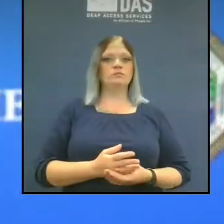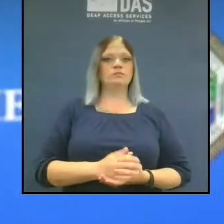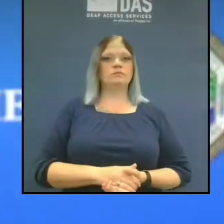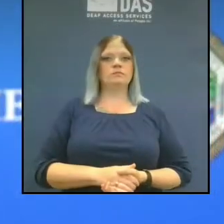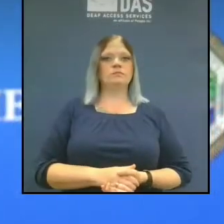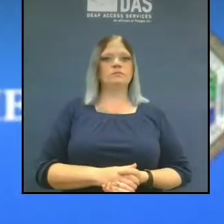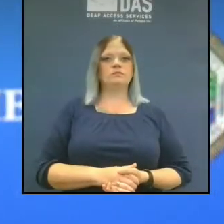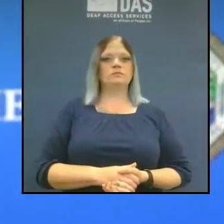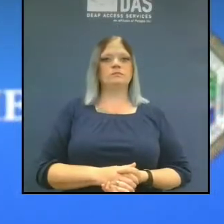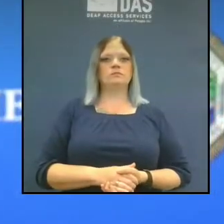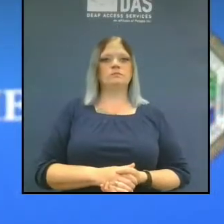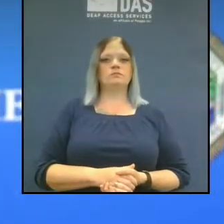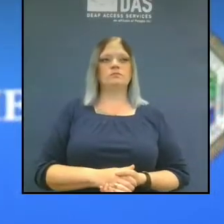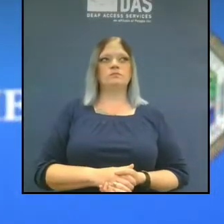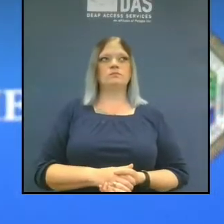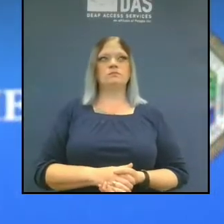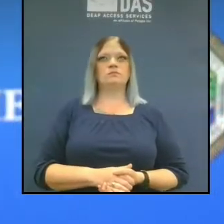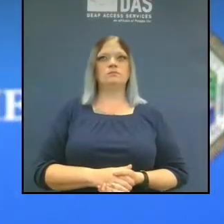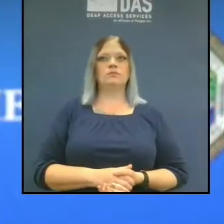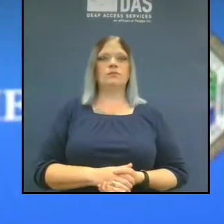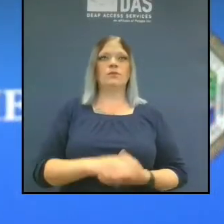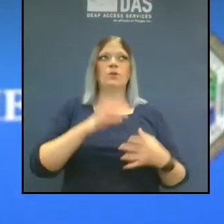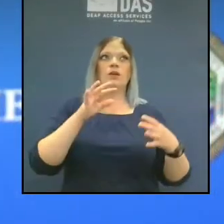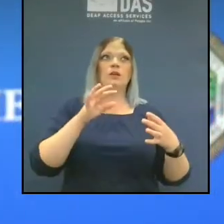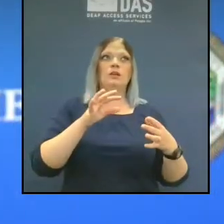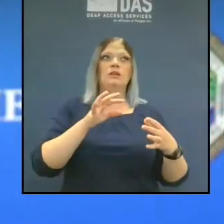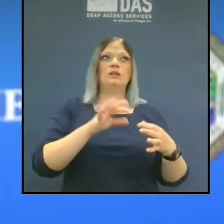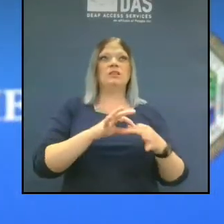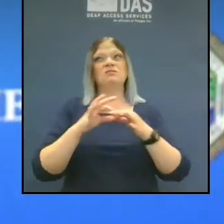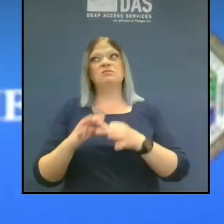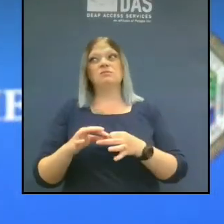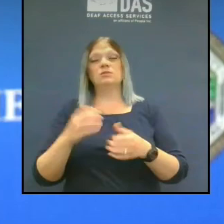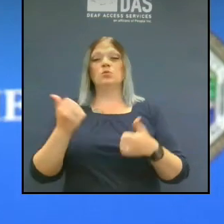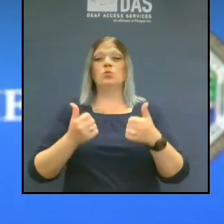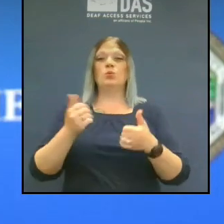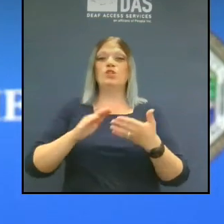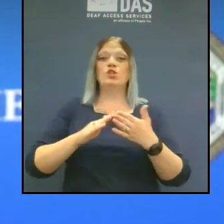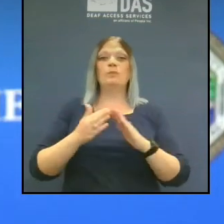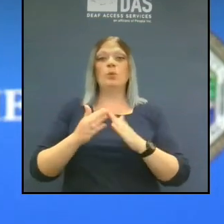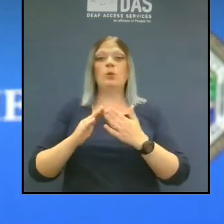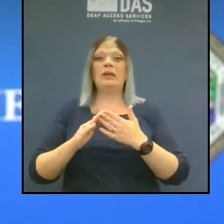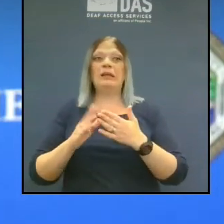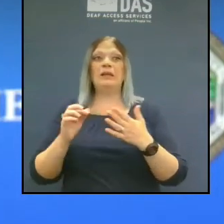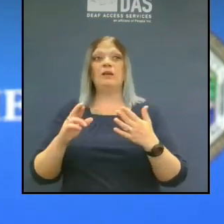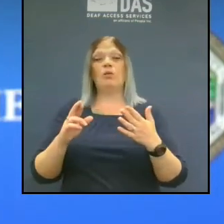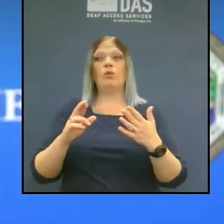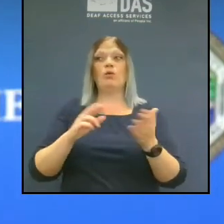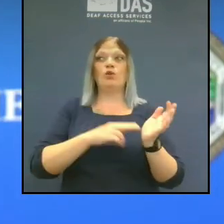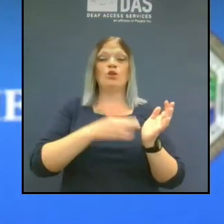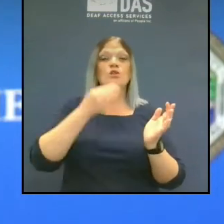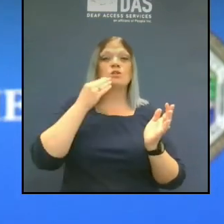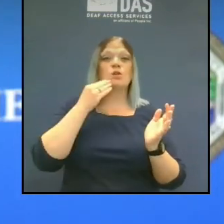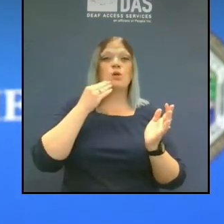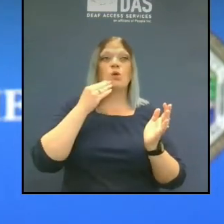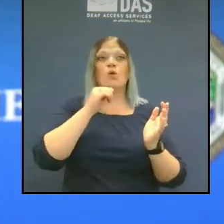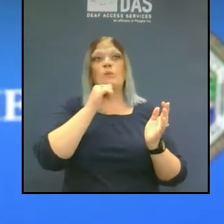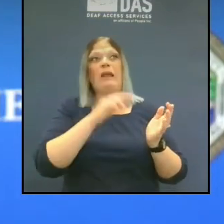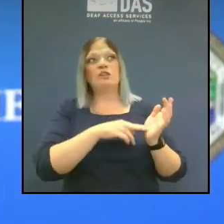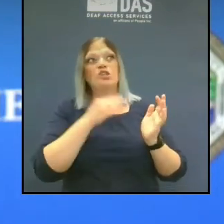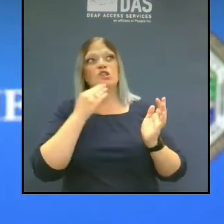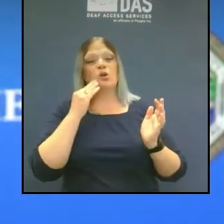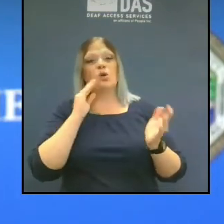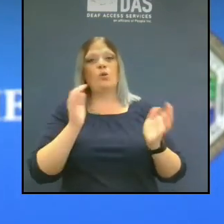In terms of which community, or in terms of, like, nursing home versus not nursing